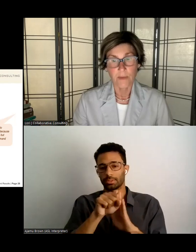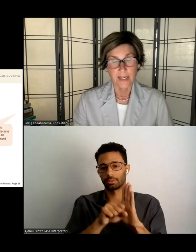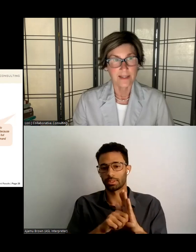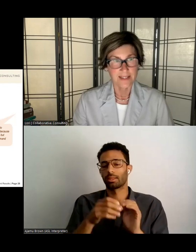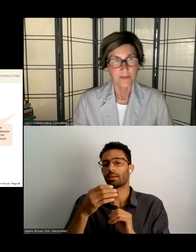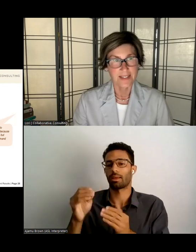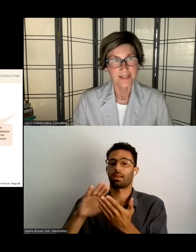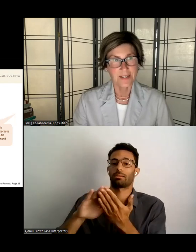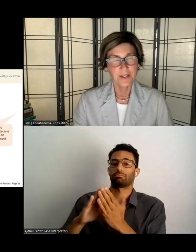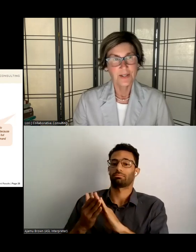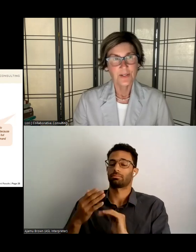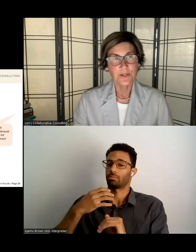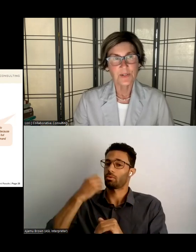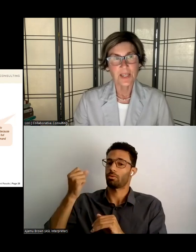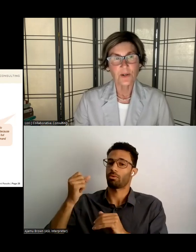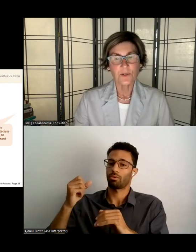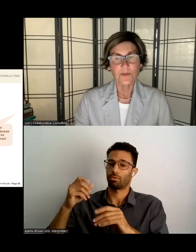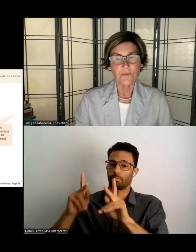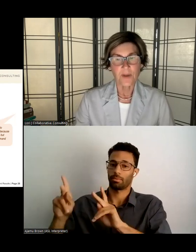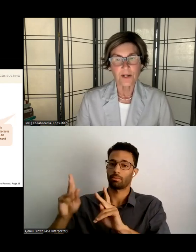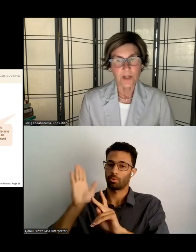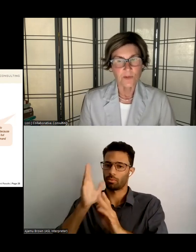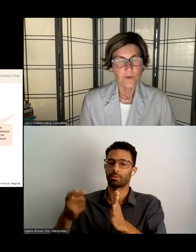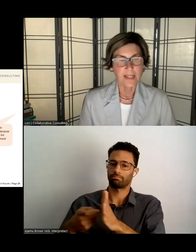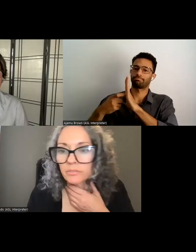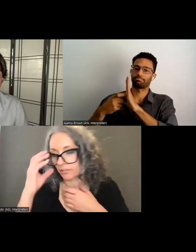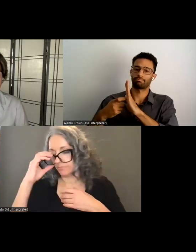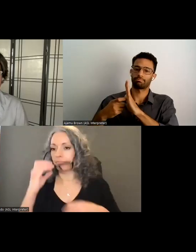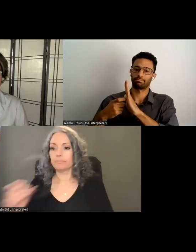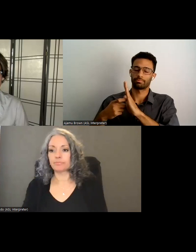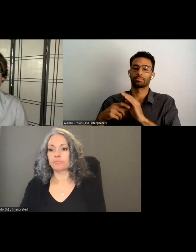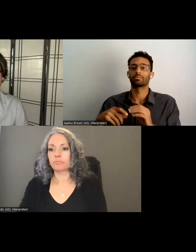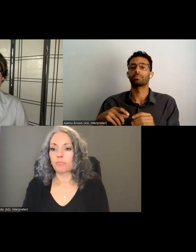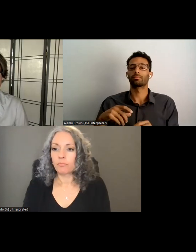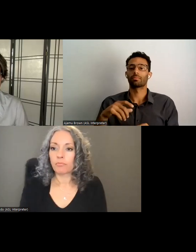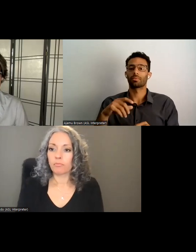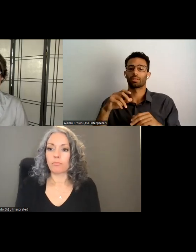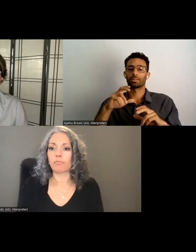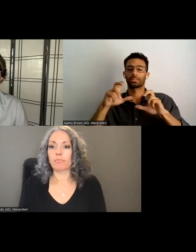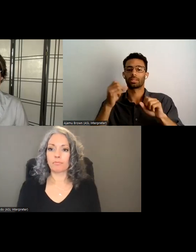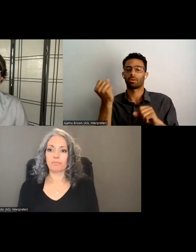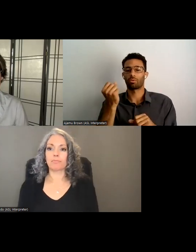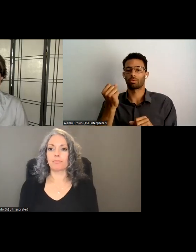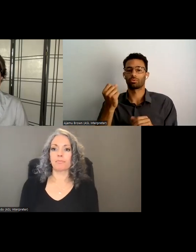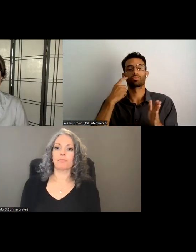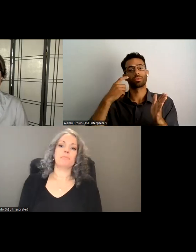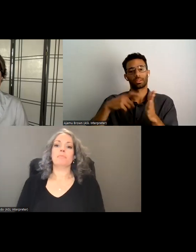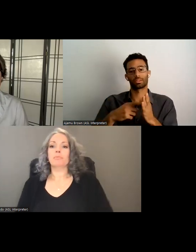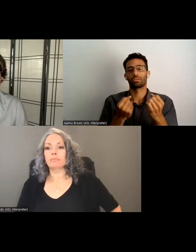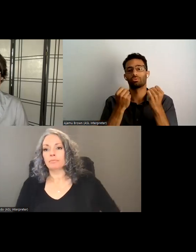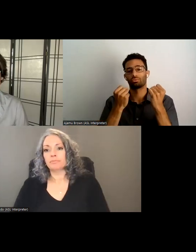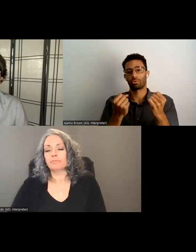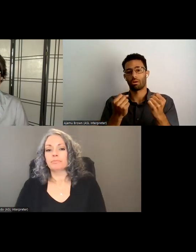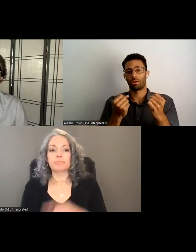will demand this of us. So stakeholders very much recognize that there is strong public